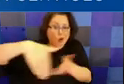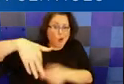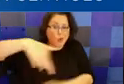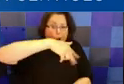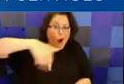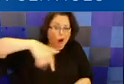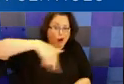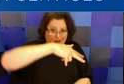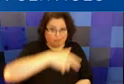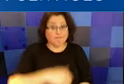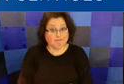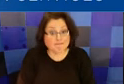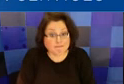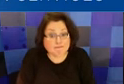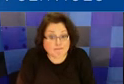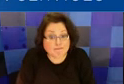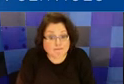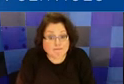Thank you.